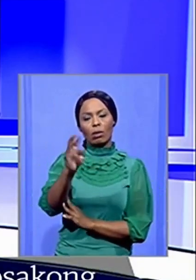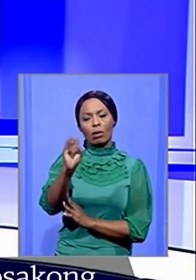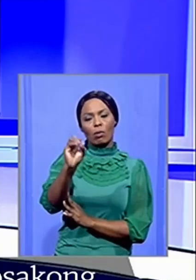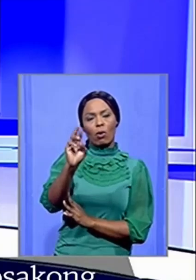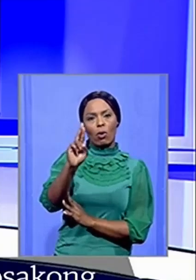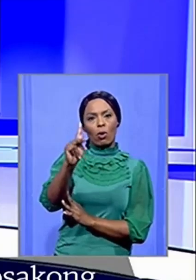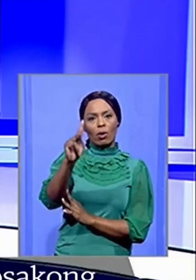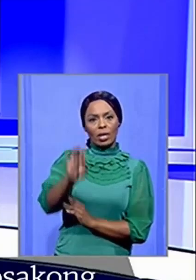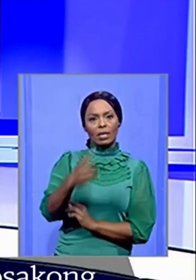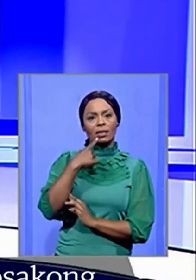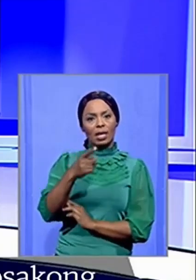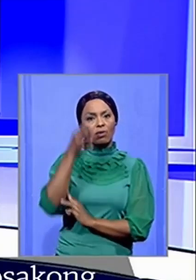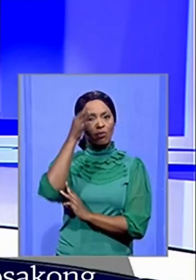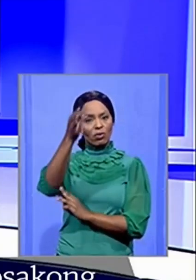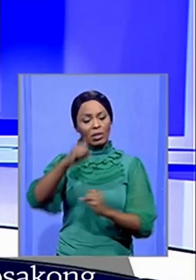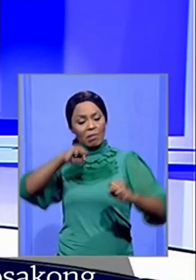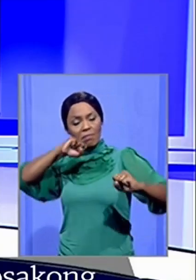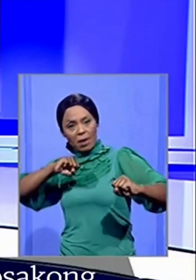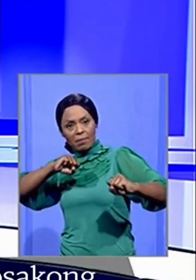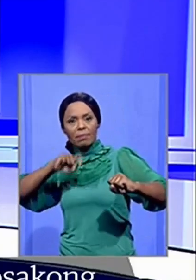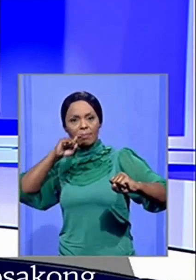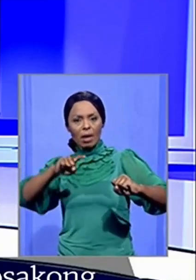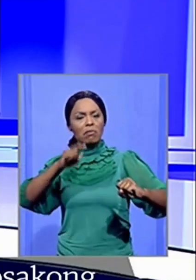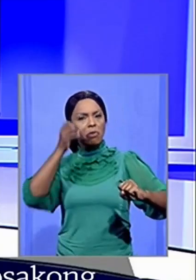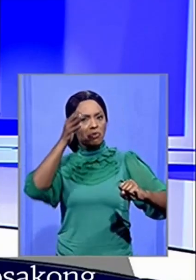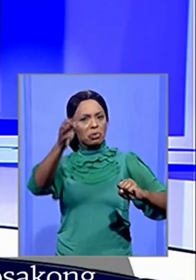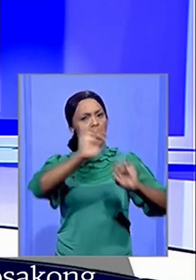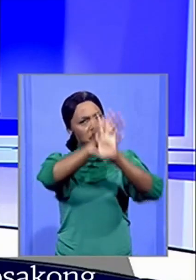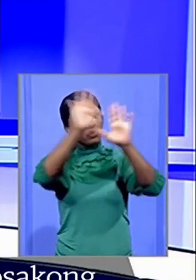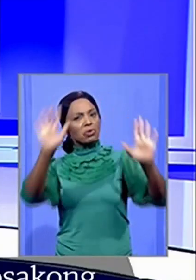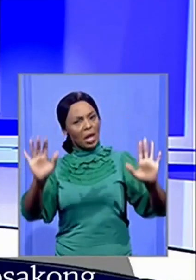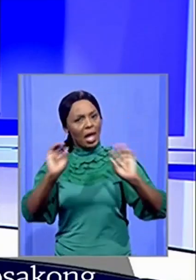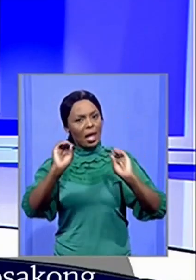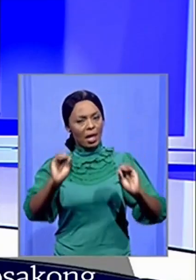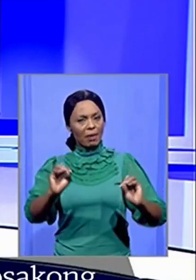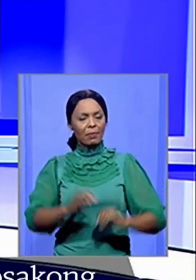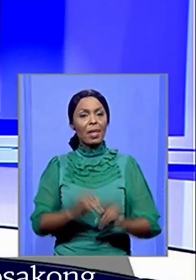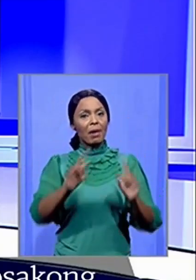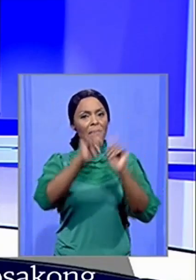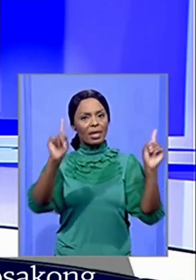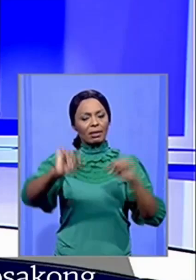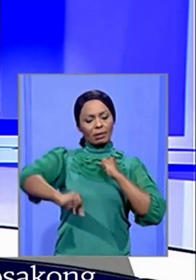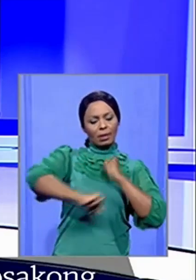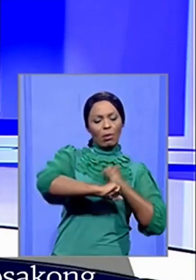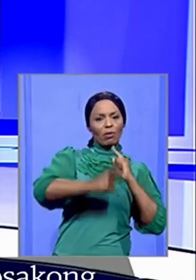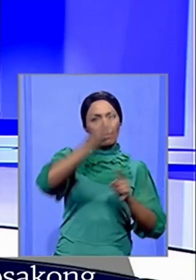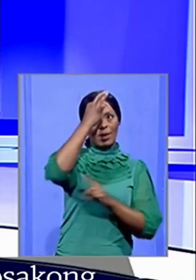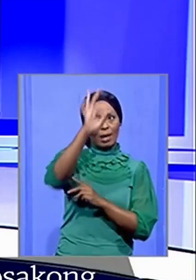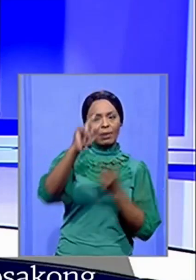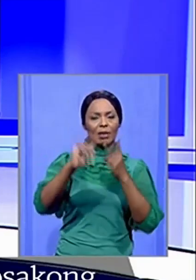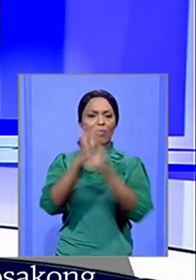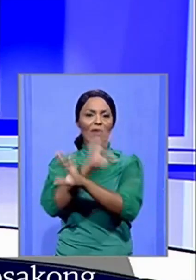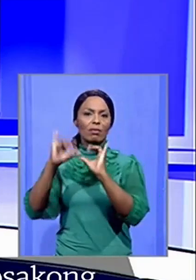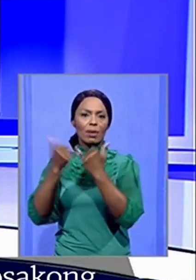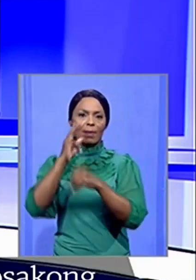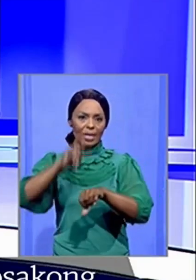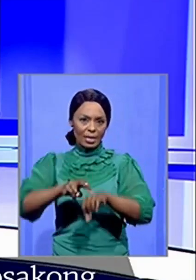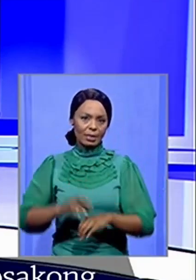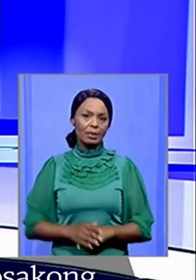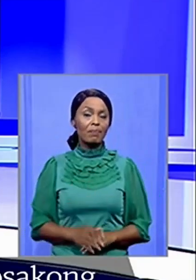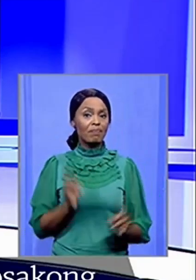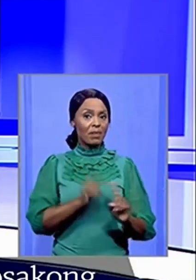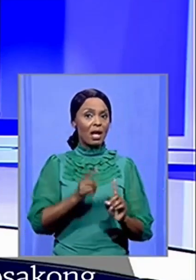bokamoso bja ntwa ya matswele ya basadi bo a phadima ka mononageng. E fela o re ba hloka thekgo ya mmušo le mafapha a private.